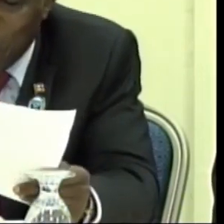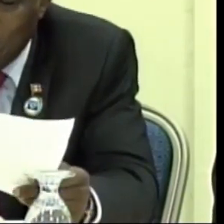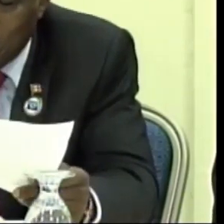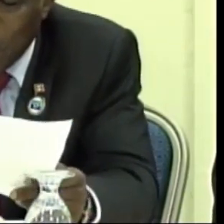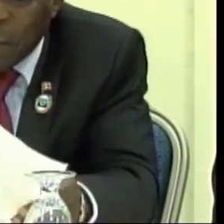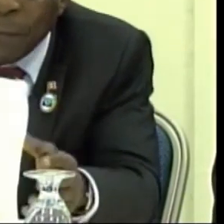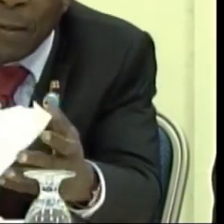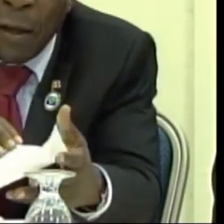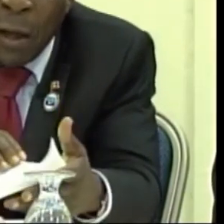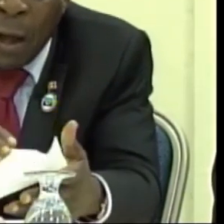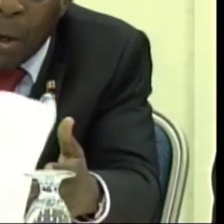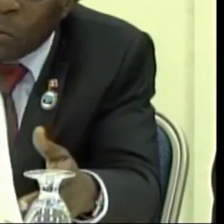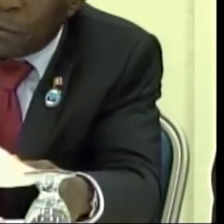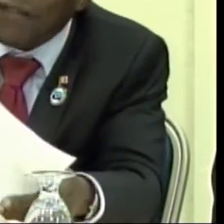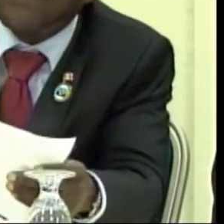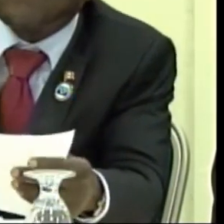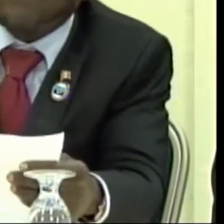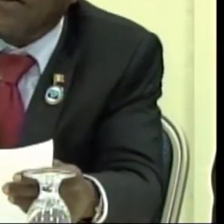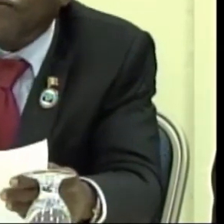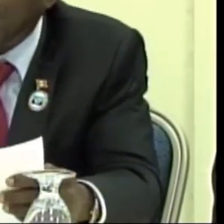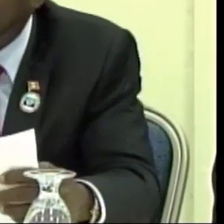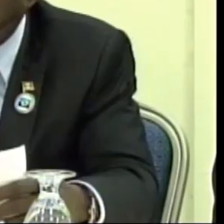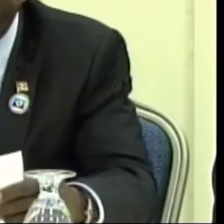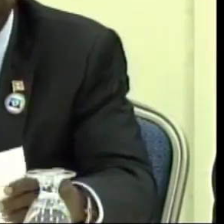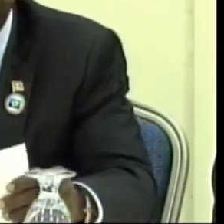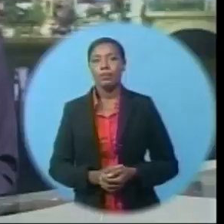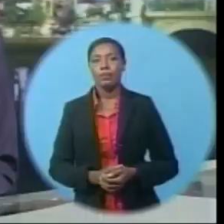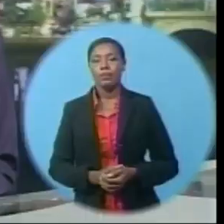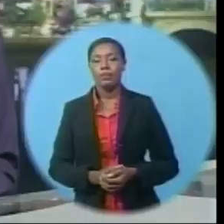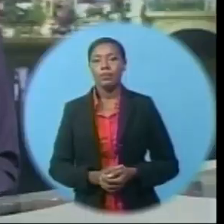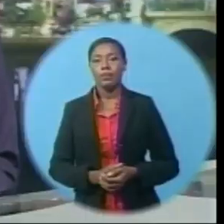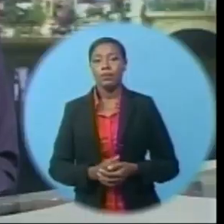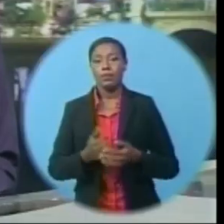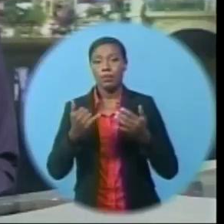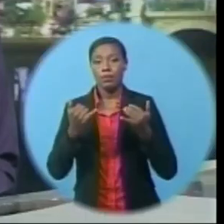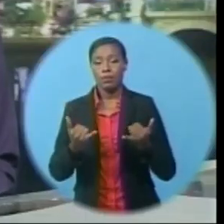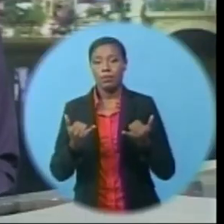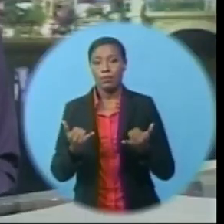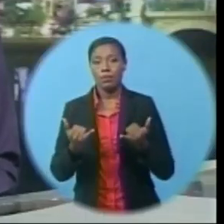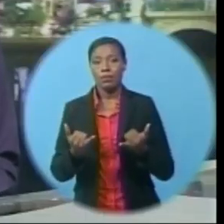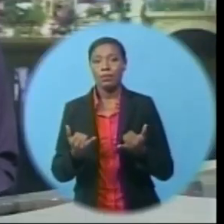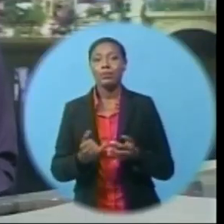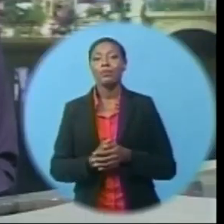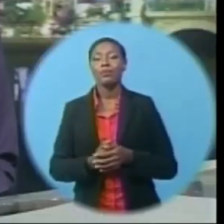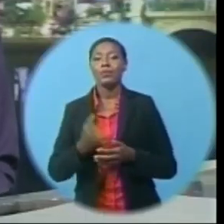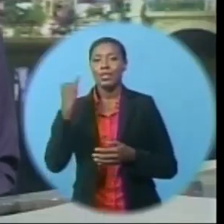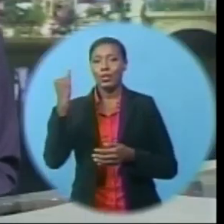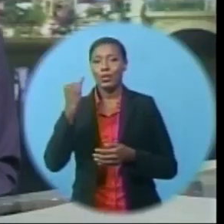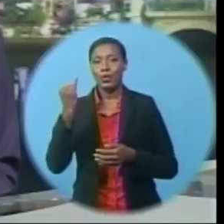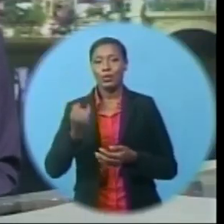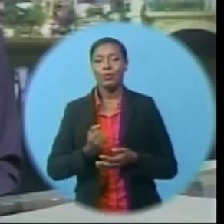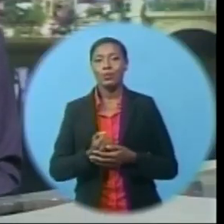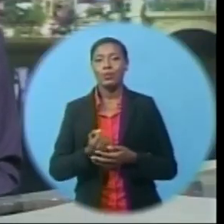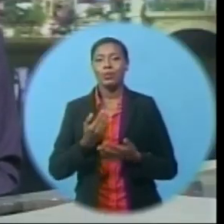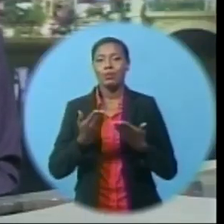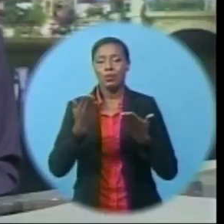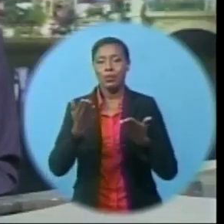concerned in Venezuela about this offer. We'll give you a peek into the world of sports in